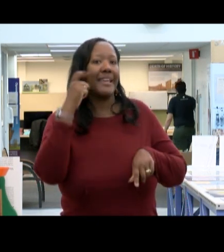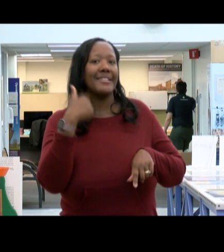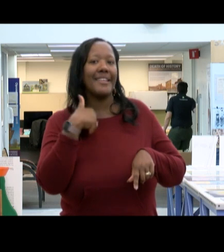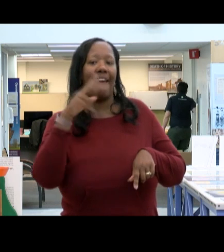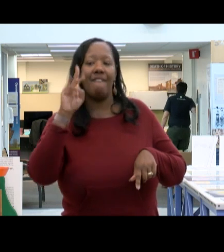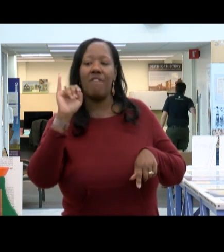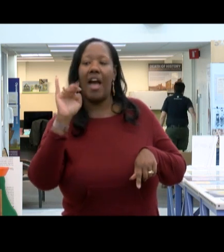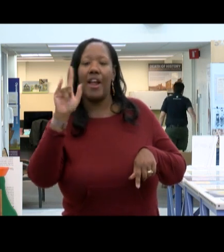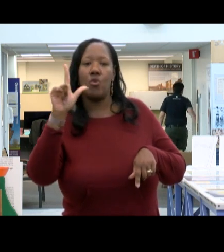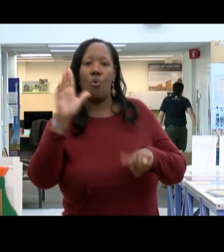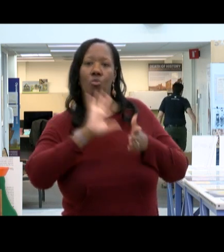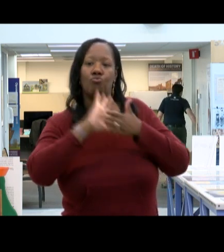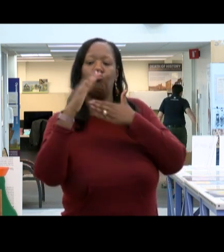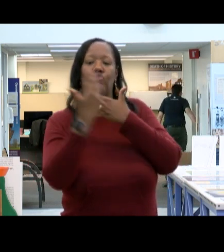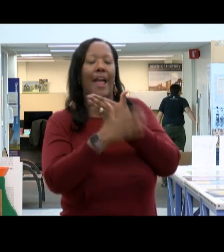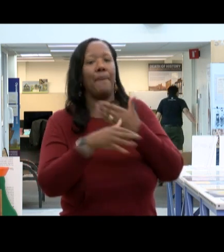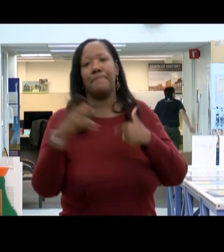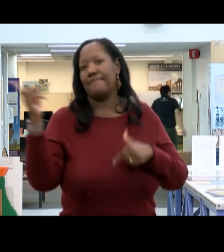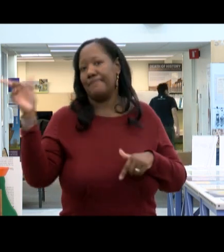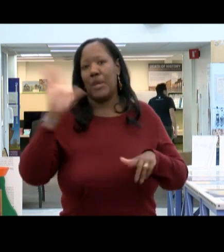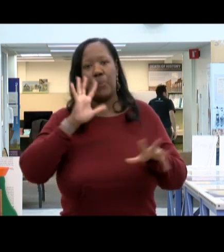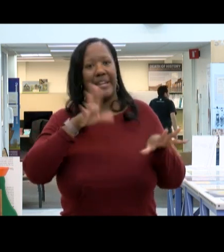that is something to think about as well.